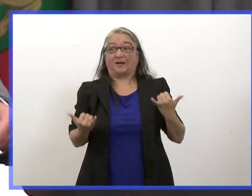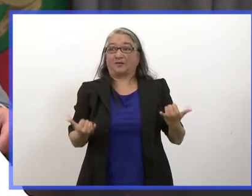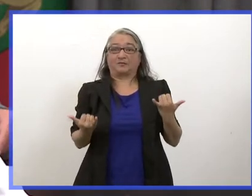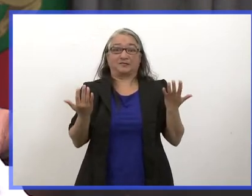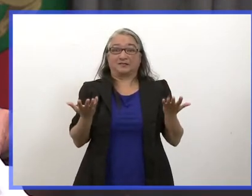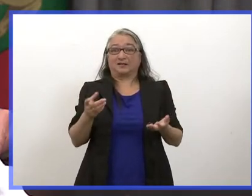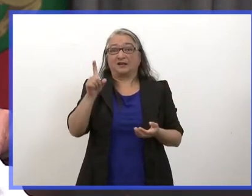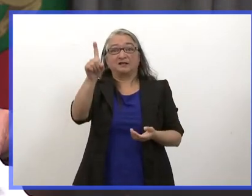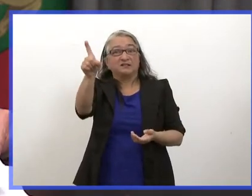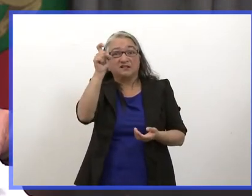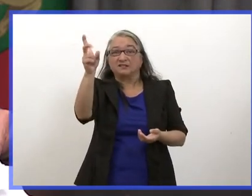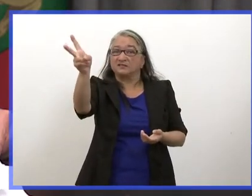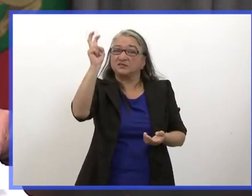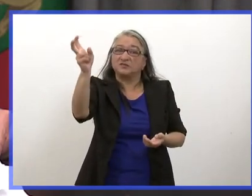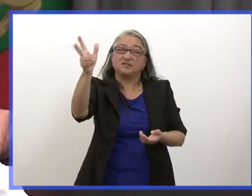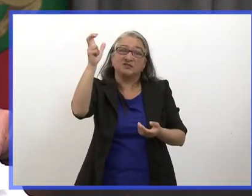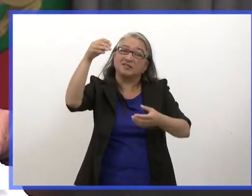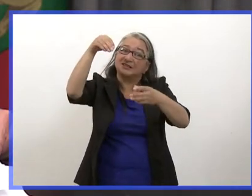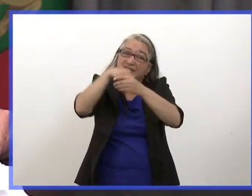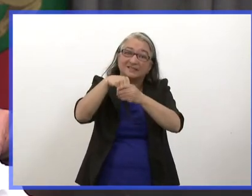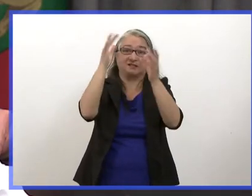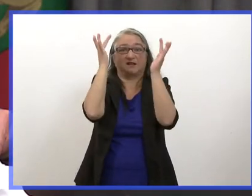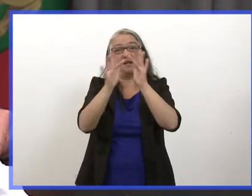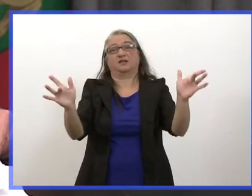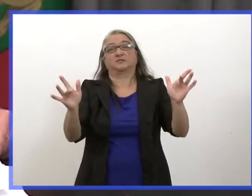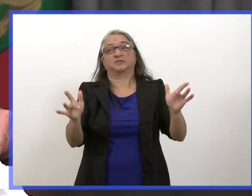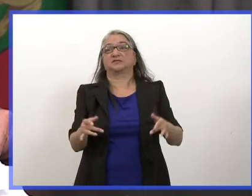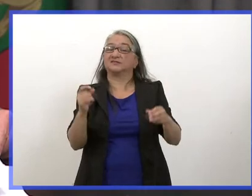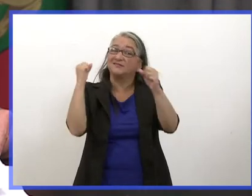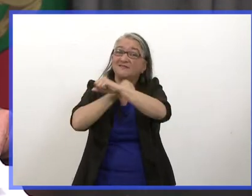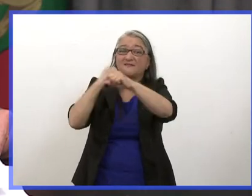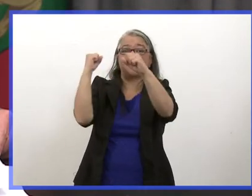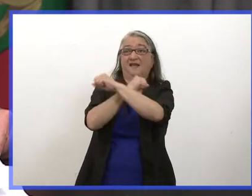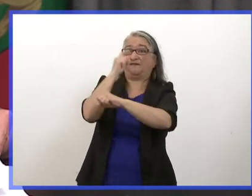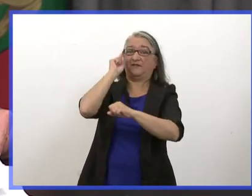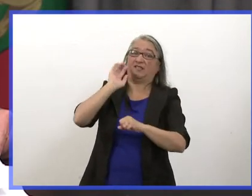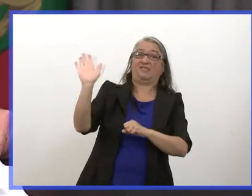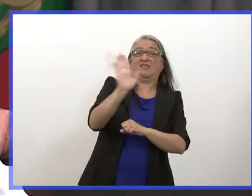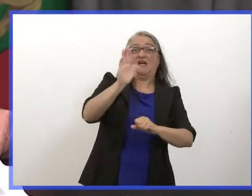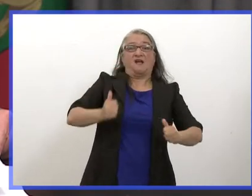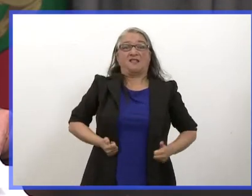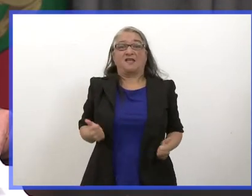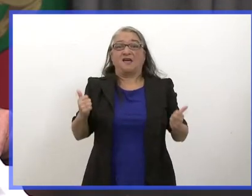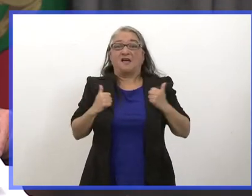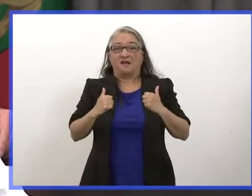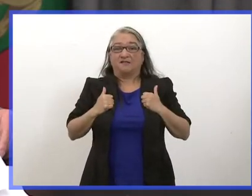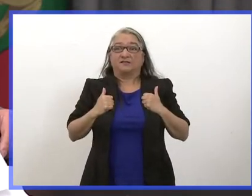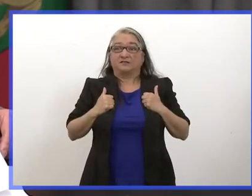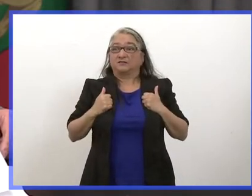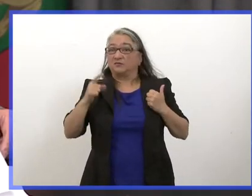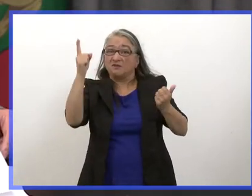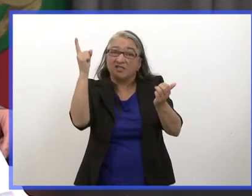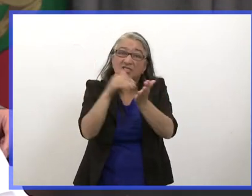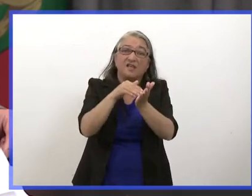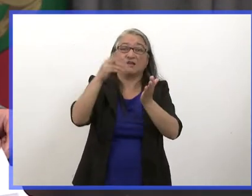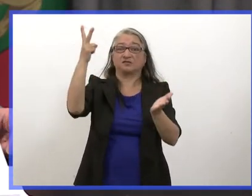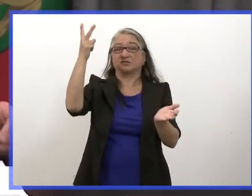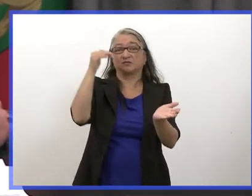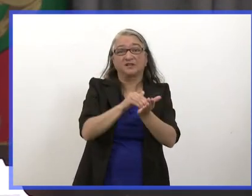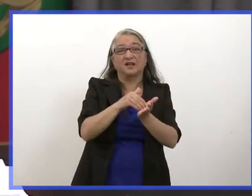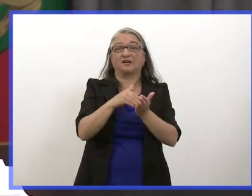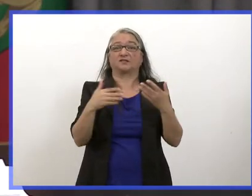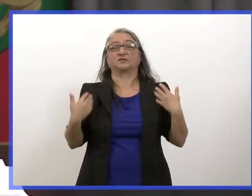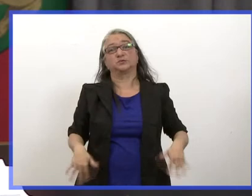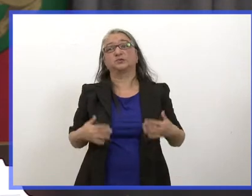We have thousands of health providers working day and night to help these Manitobans. We have to